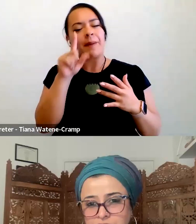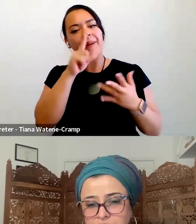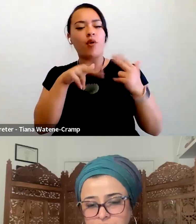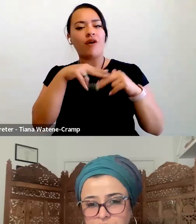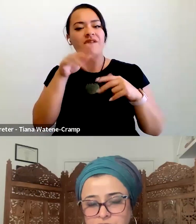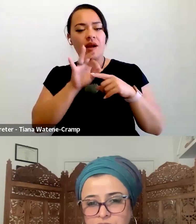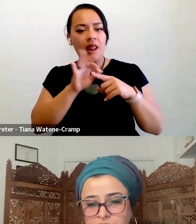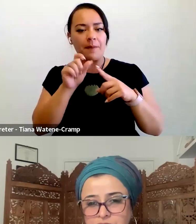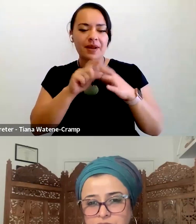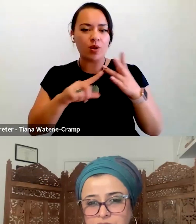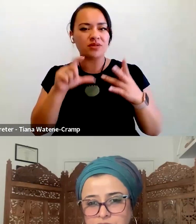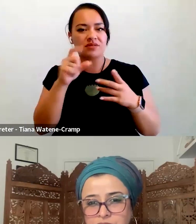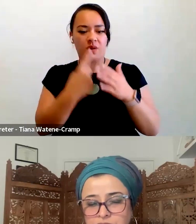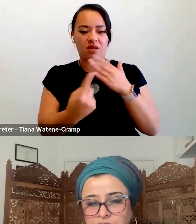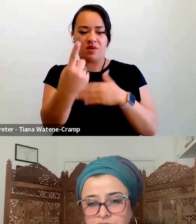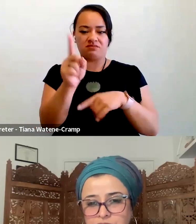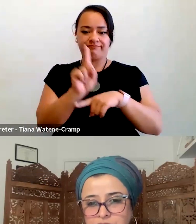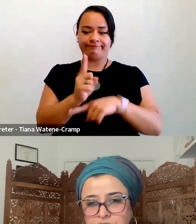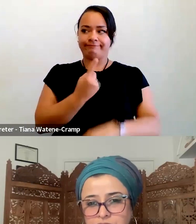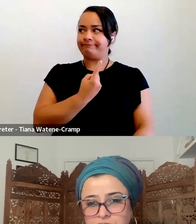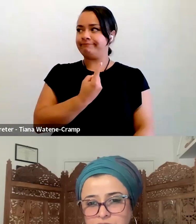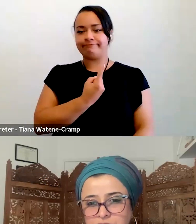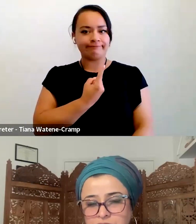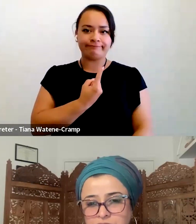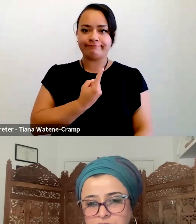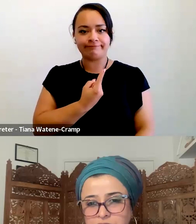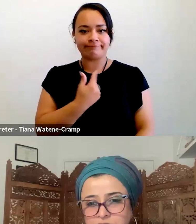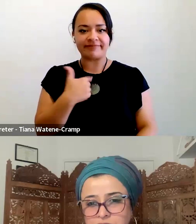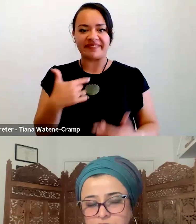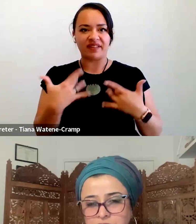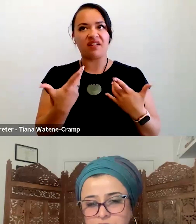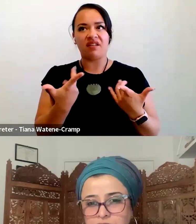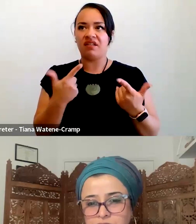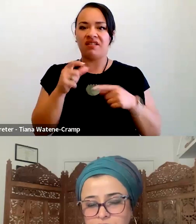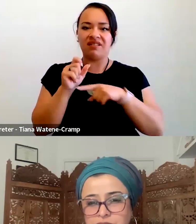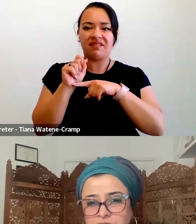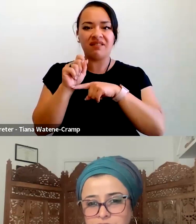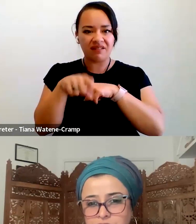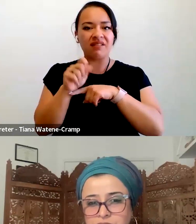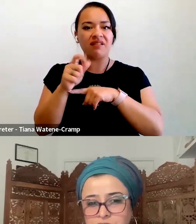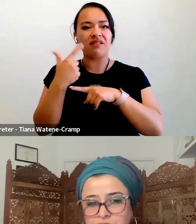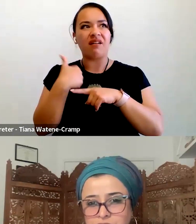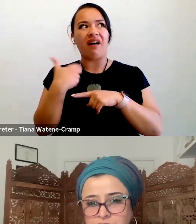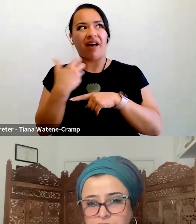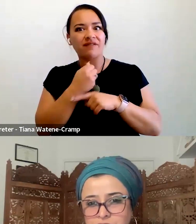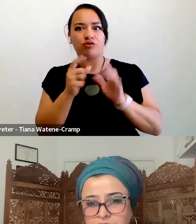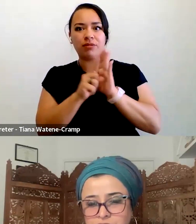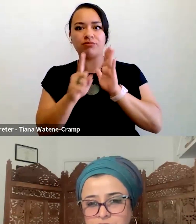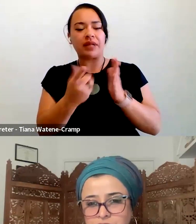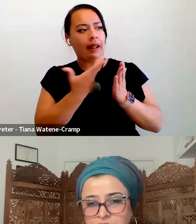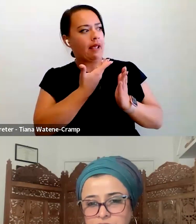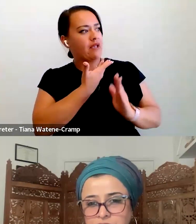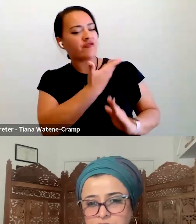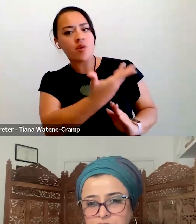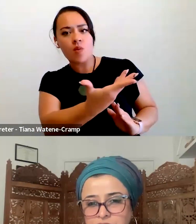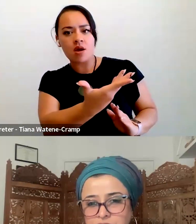the only one and feeling obliged almost to have to represent, you know, everyone when